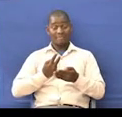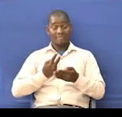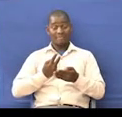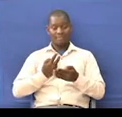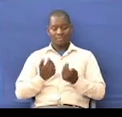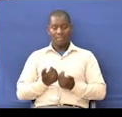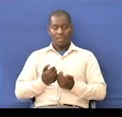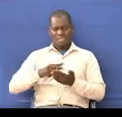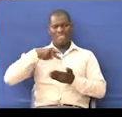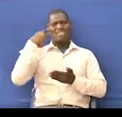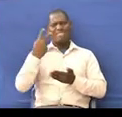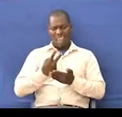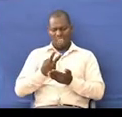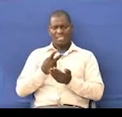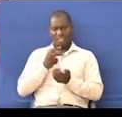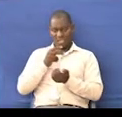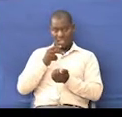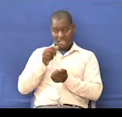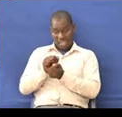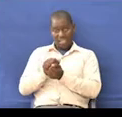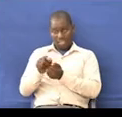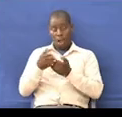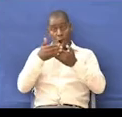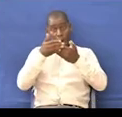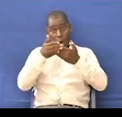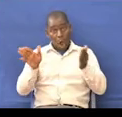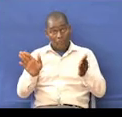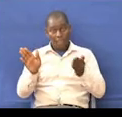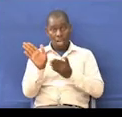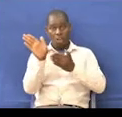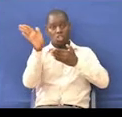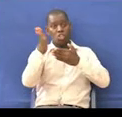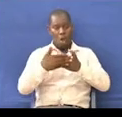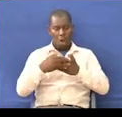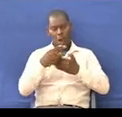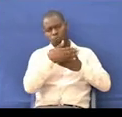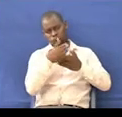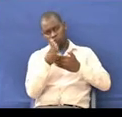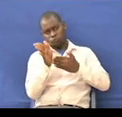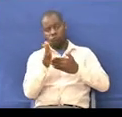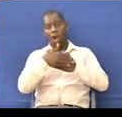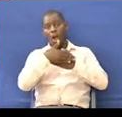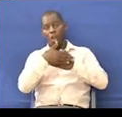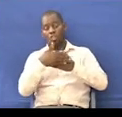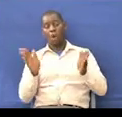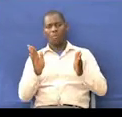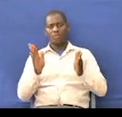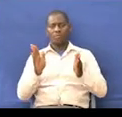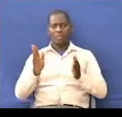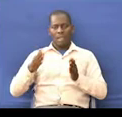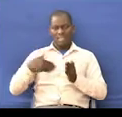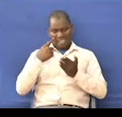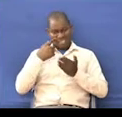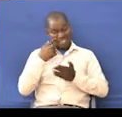The turning cases is like when we open a door or close a door. We just